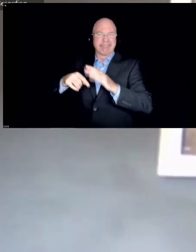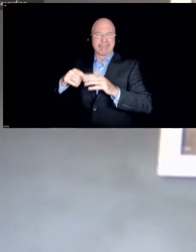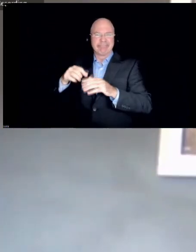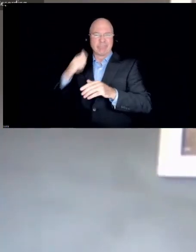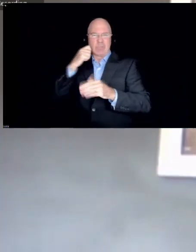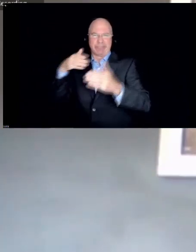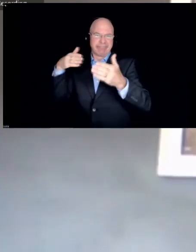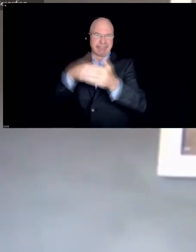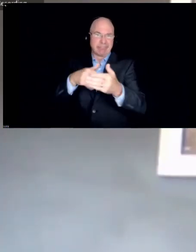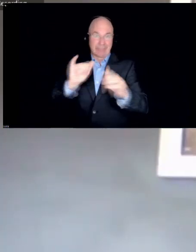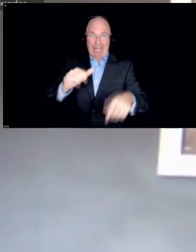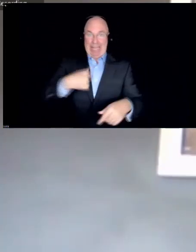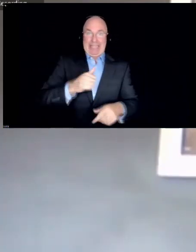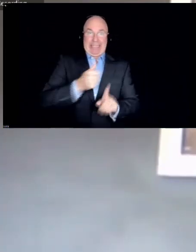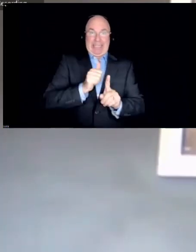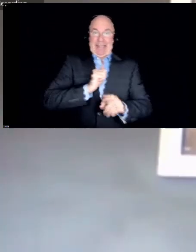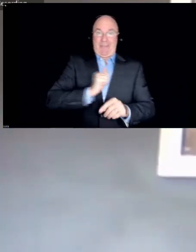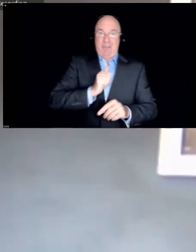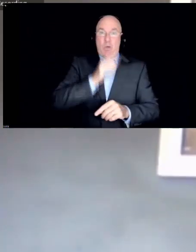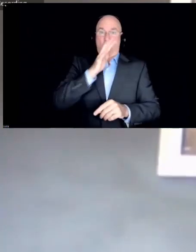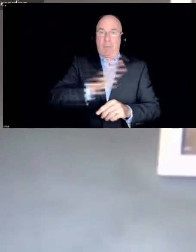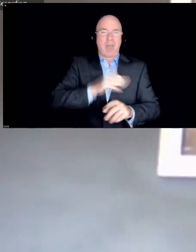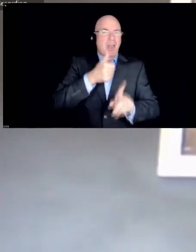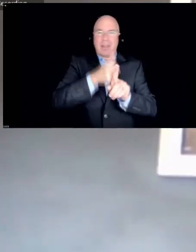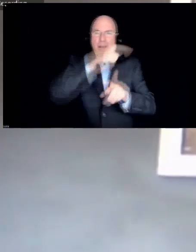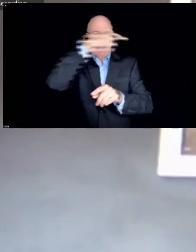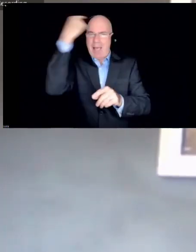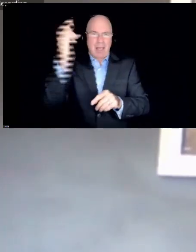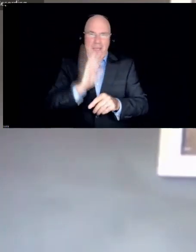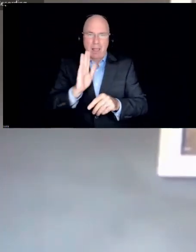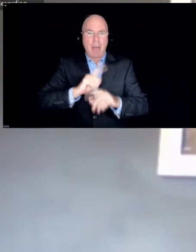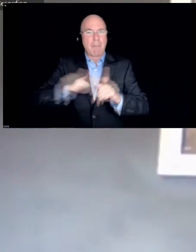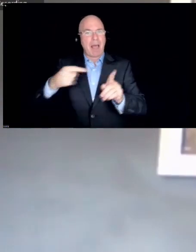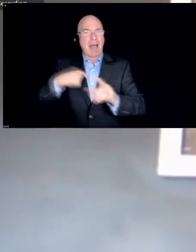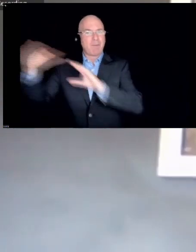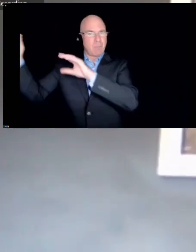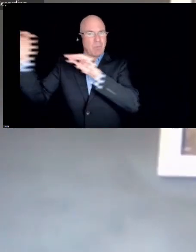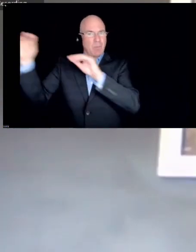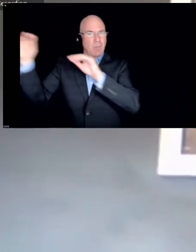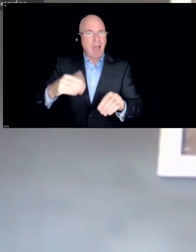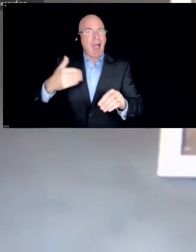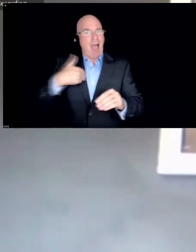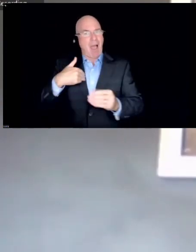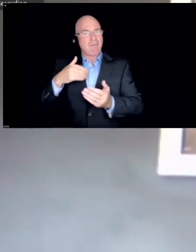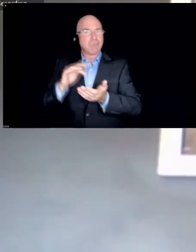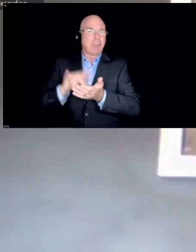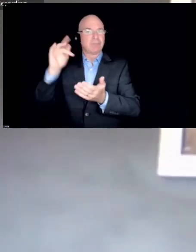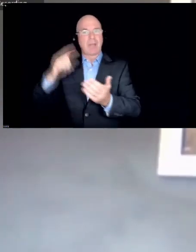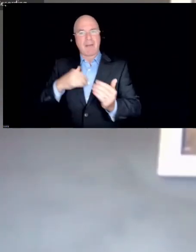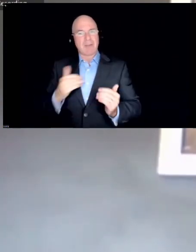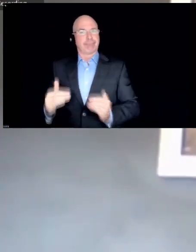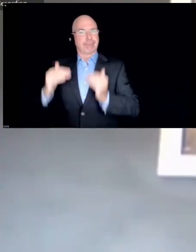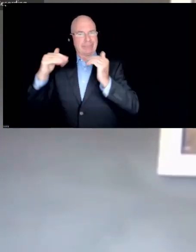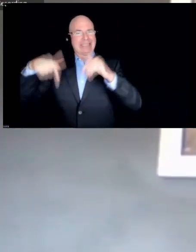settler, not being from the Black community myself, I have privileges within our systems that others do